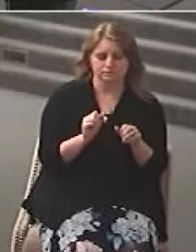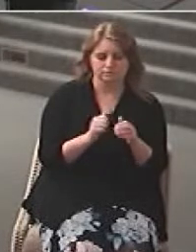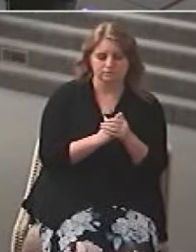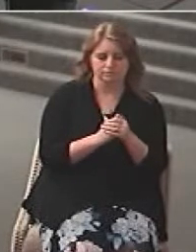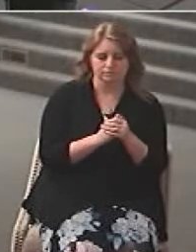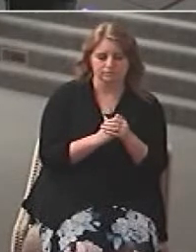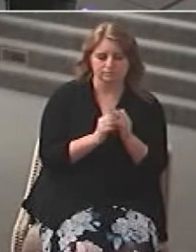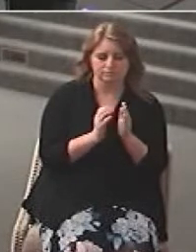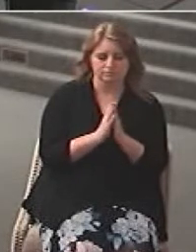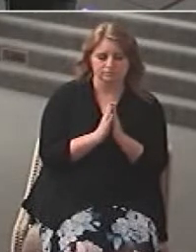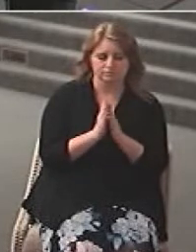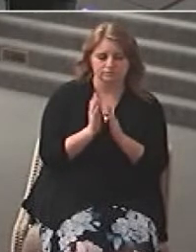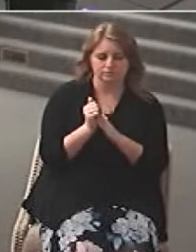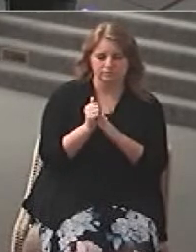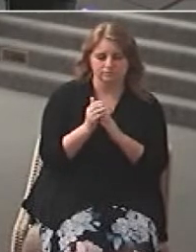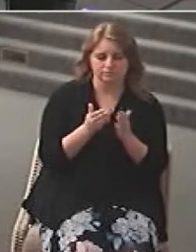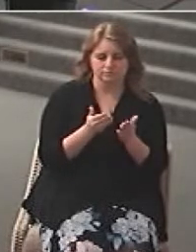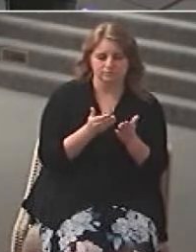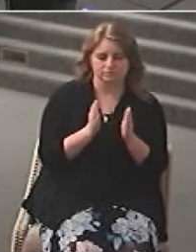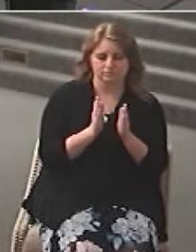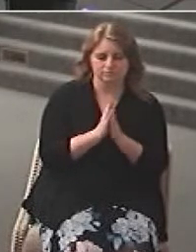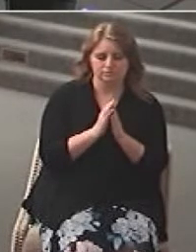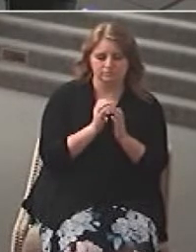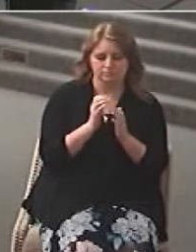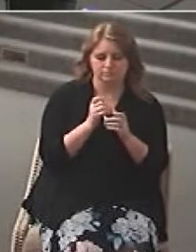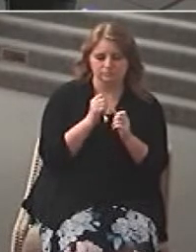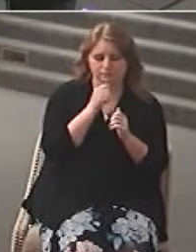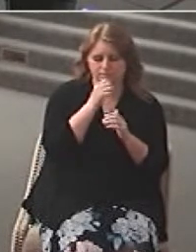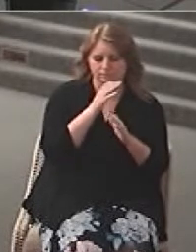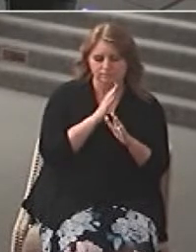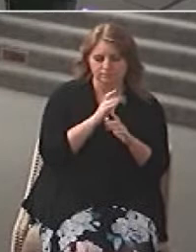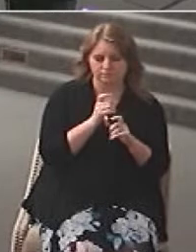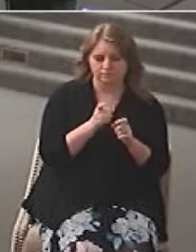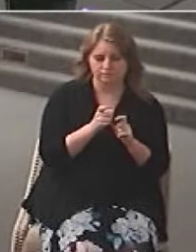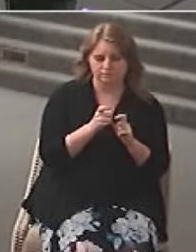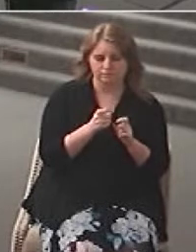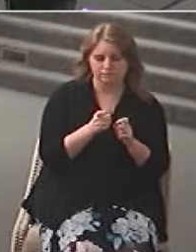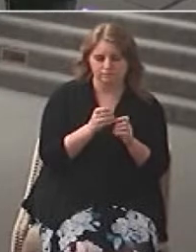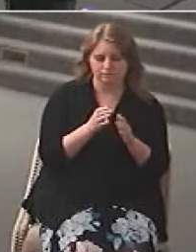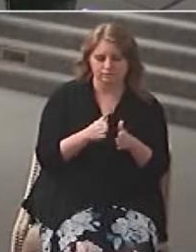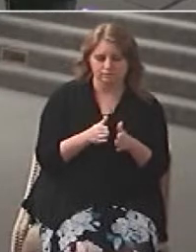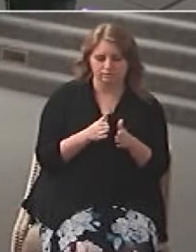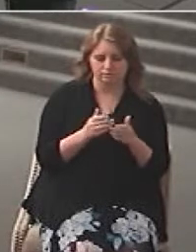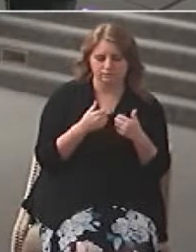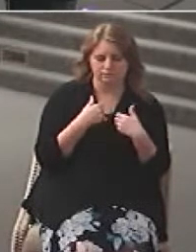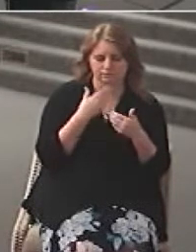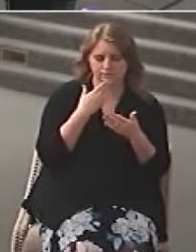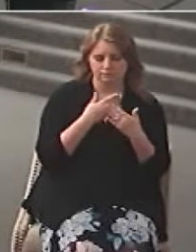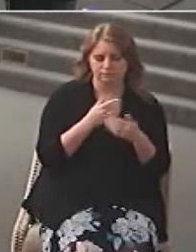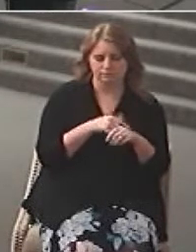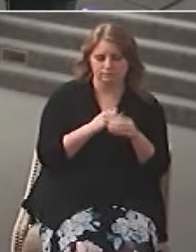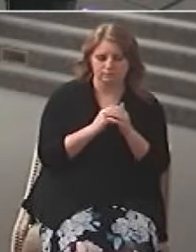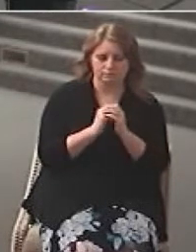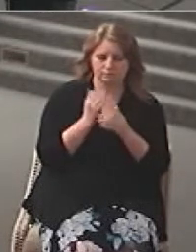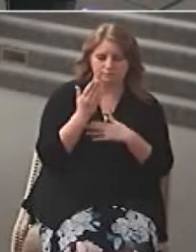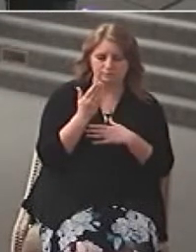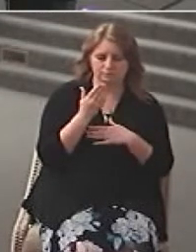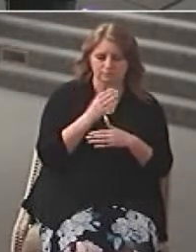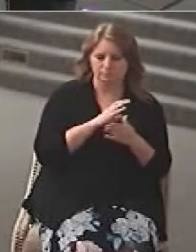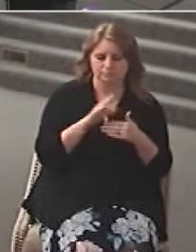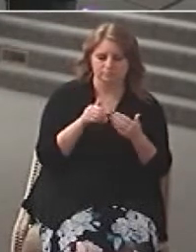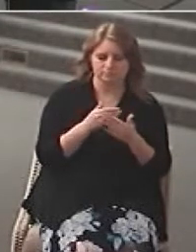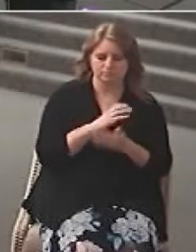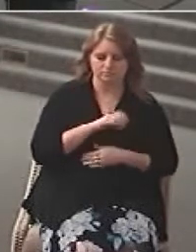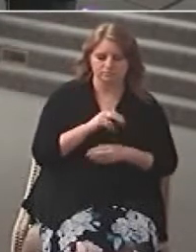with the service. I pray that you would bless the gift and the giver tonight. Just help us to have a good time worshiping you, Lord. I ask all this in Christ's name.